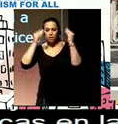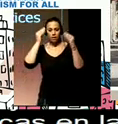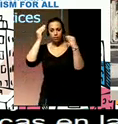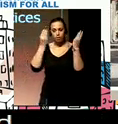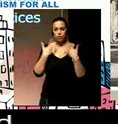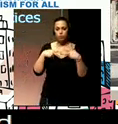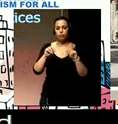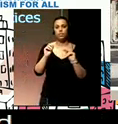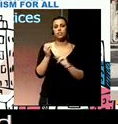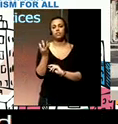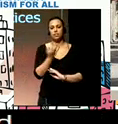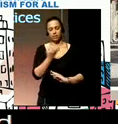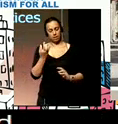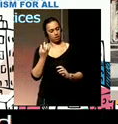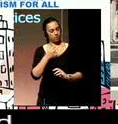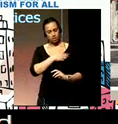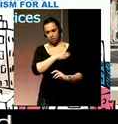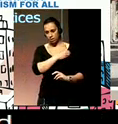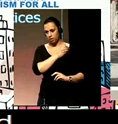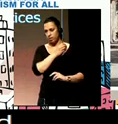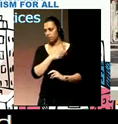The final thoughts.